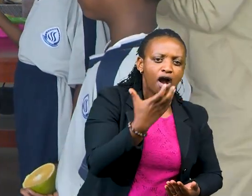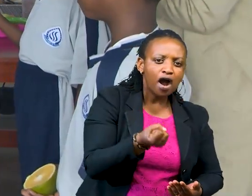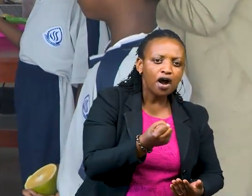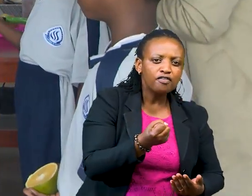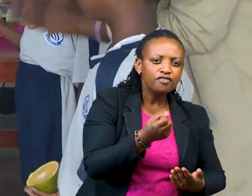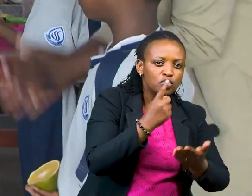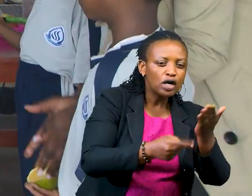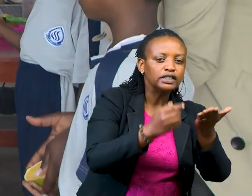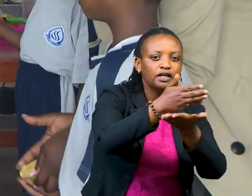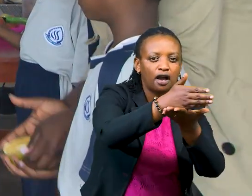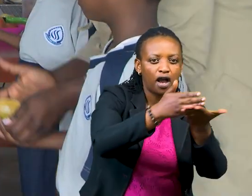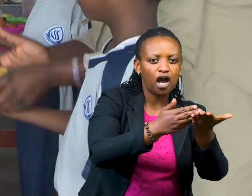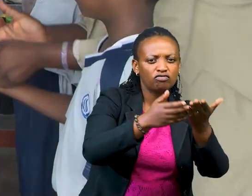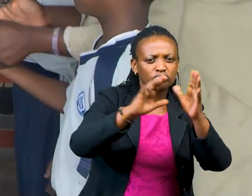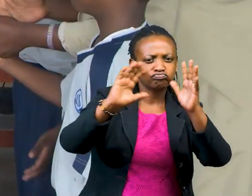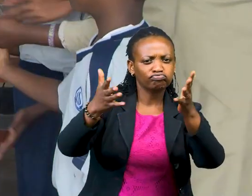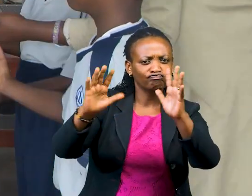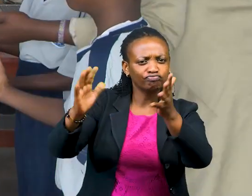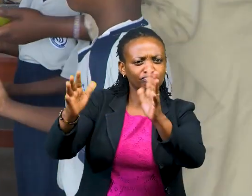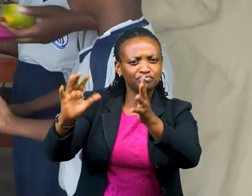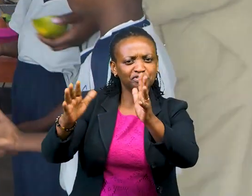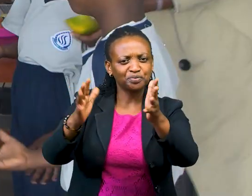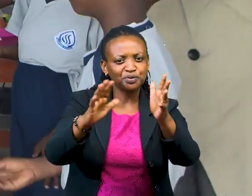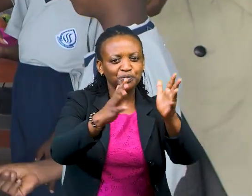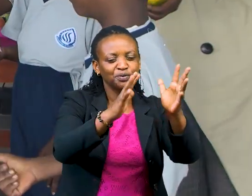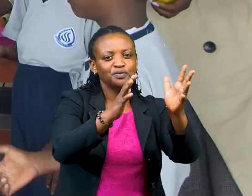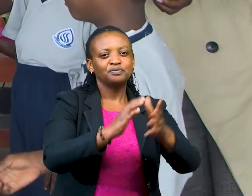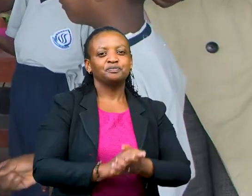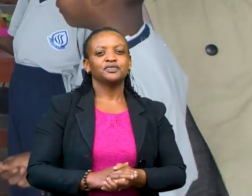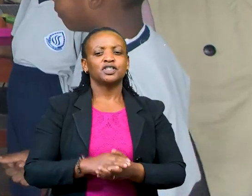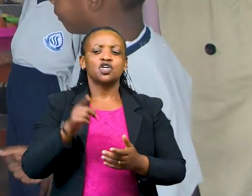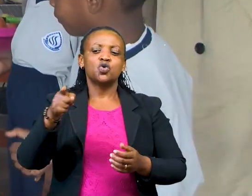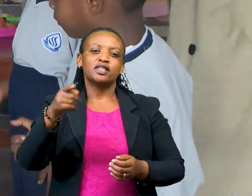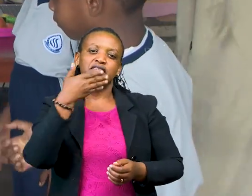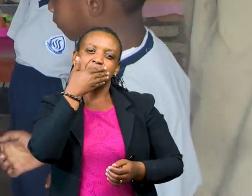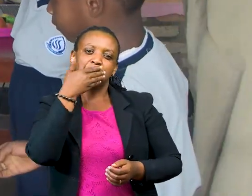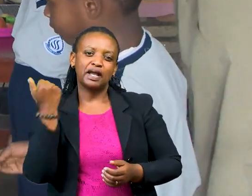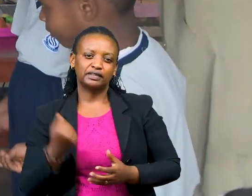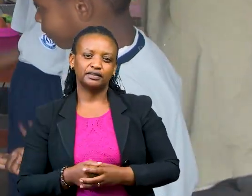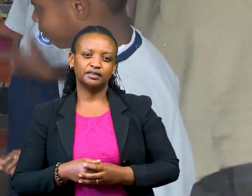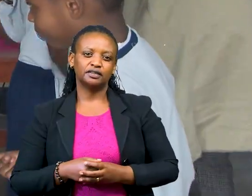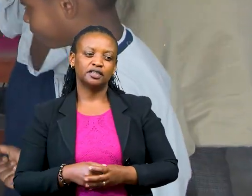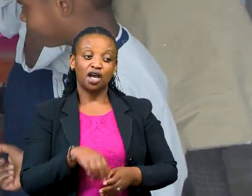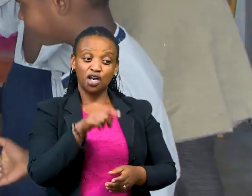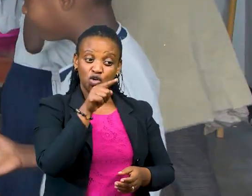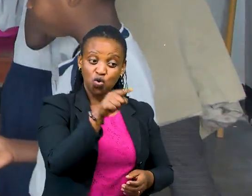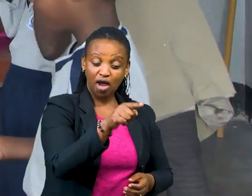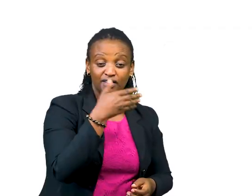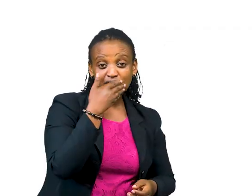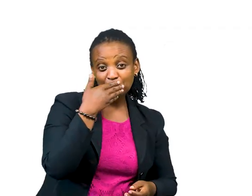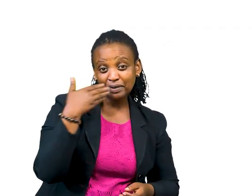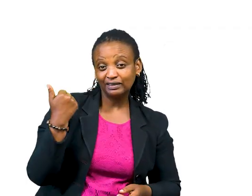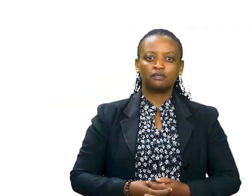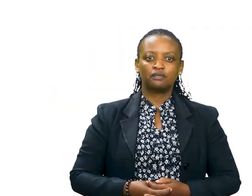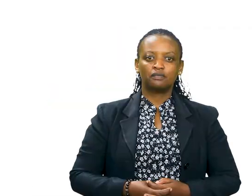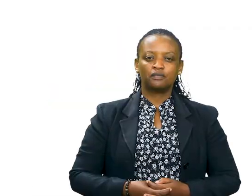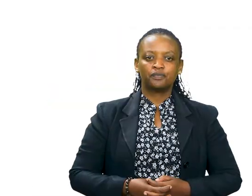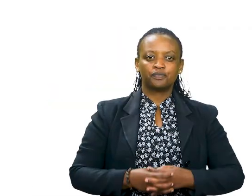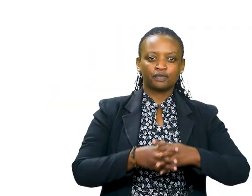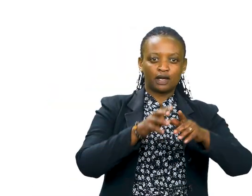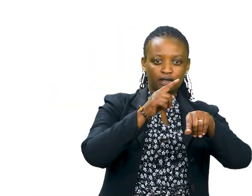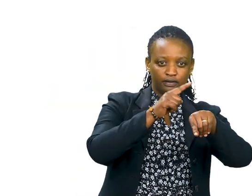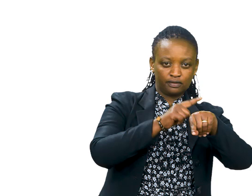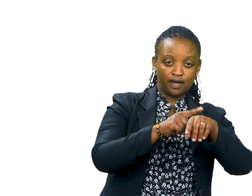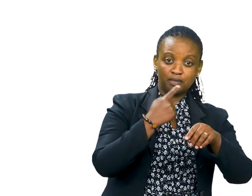half. clap for them, clap for them. You are the best. You are the best.